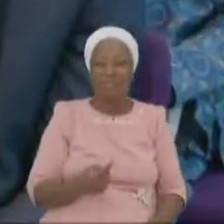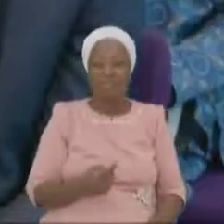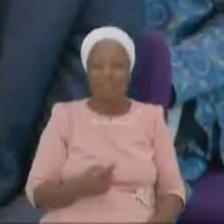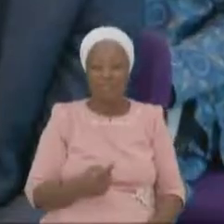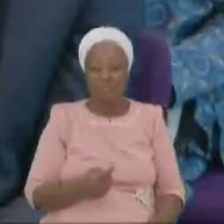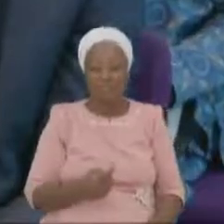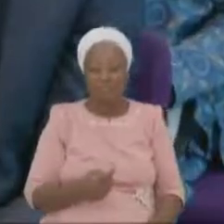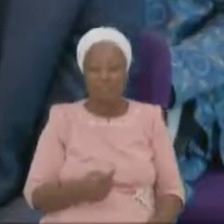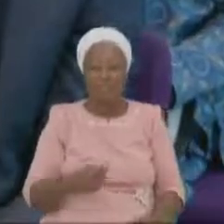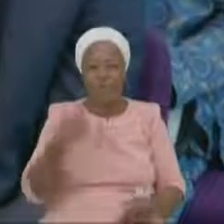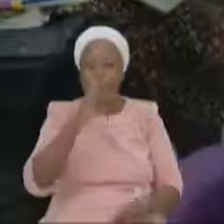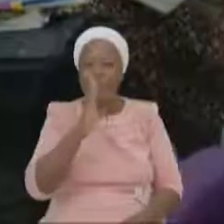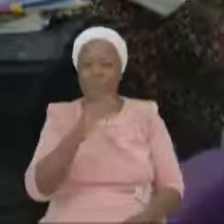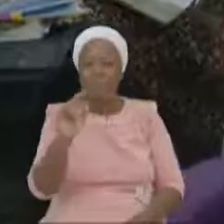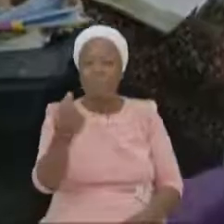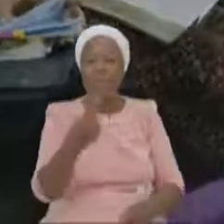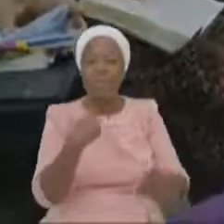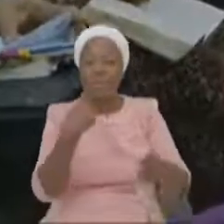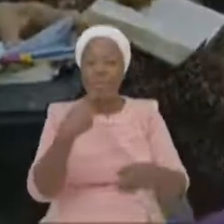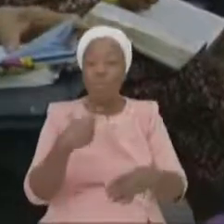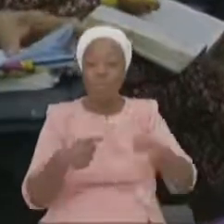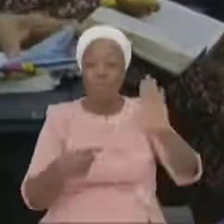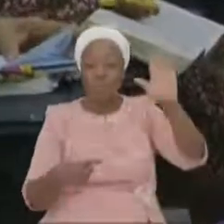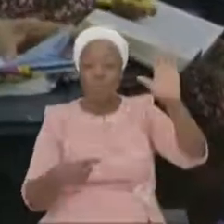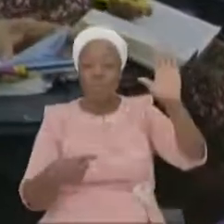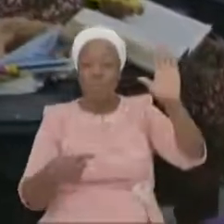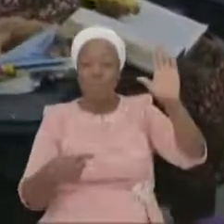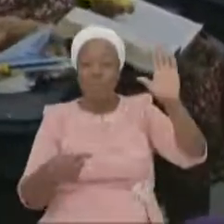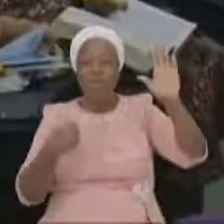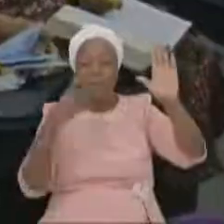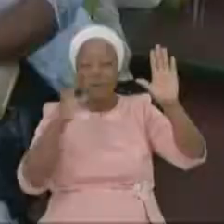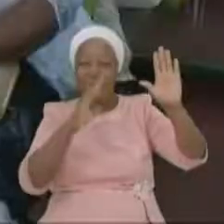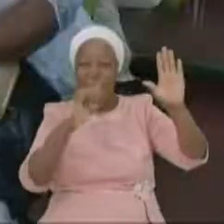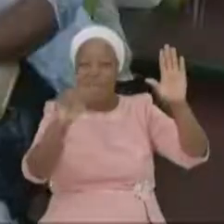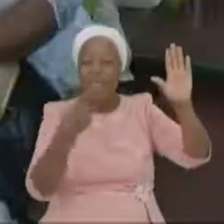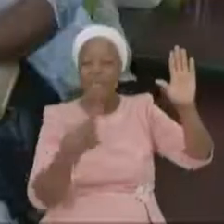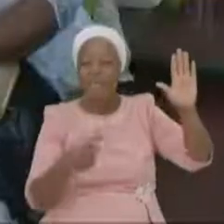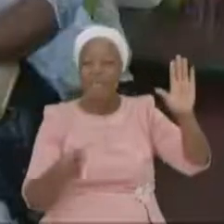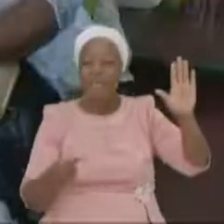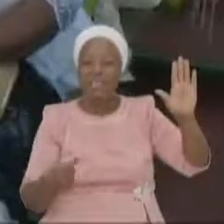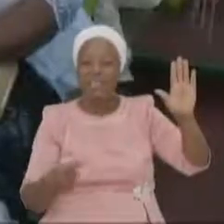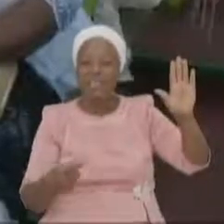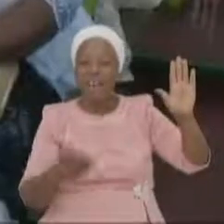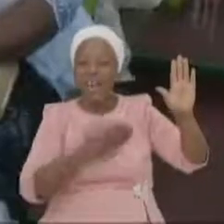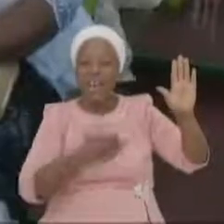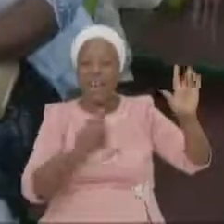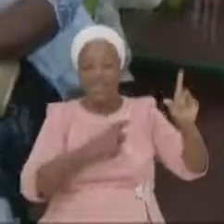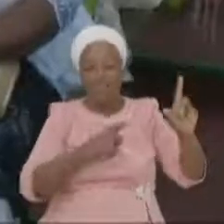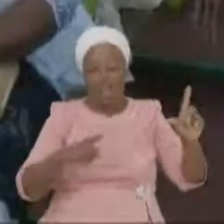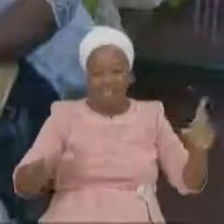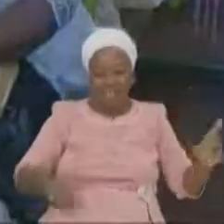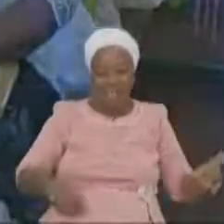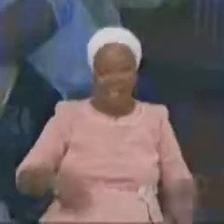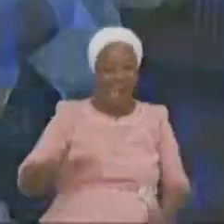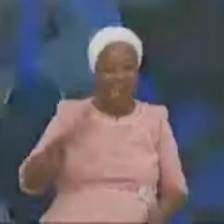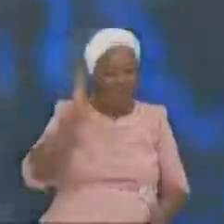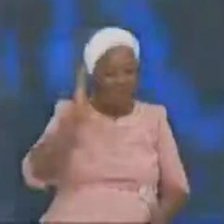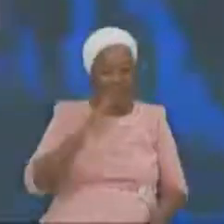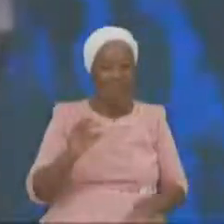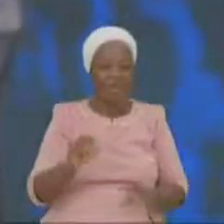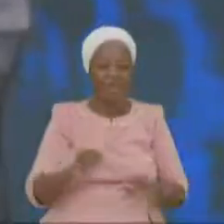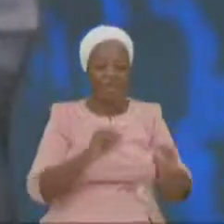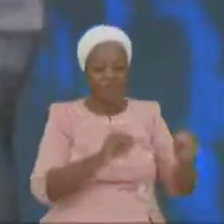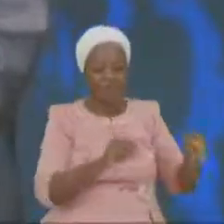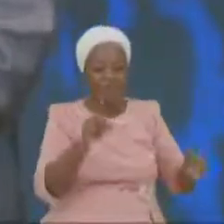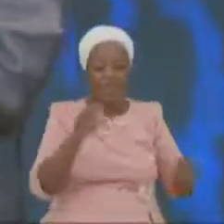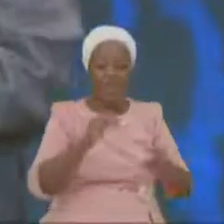Who will be the next? I said will be the next. And the Lord will place you at the